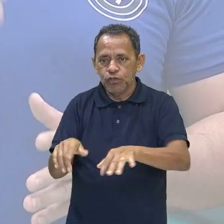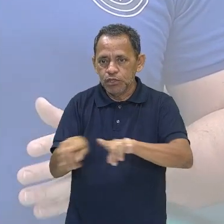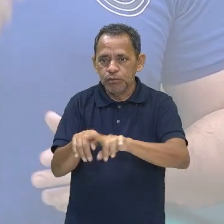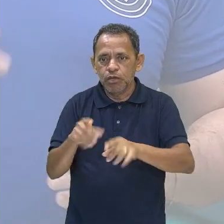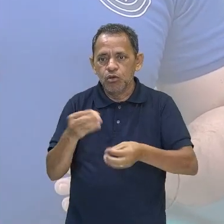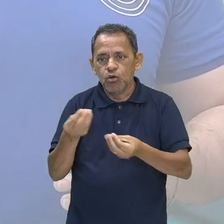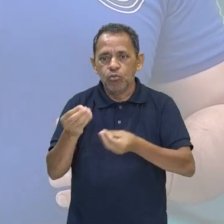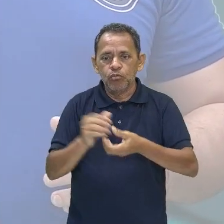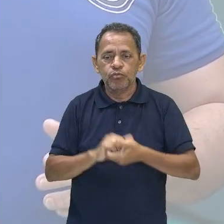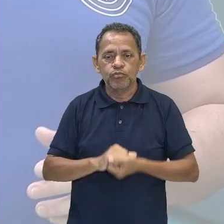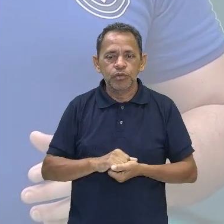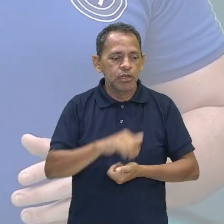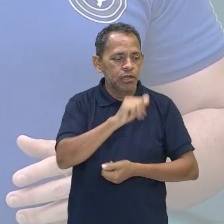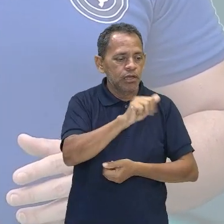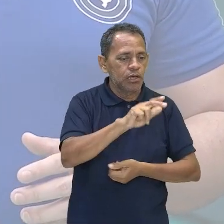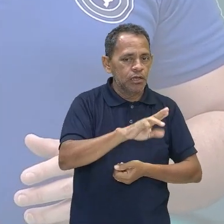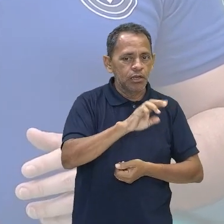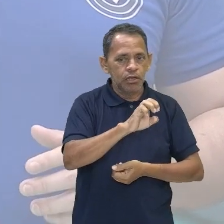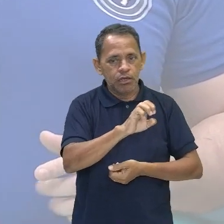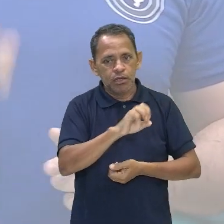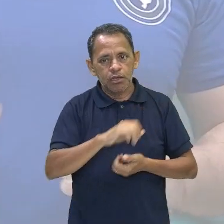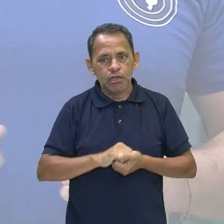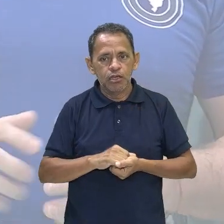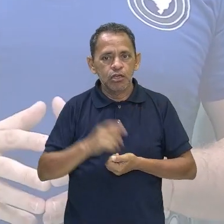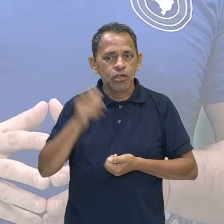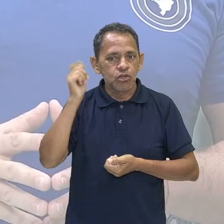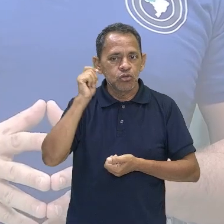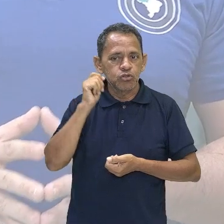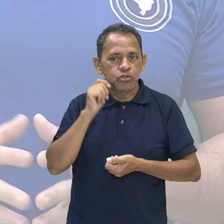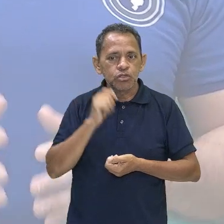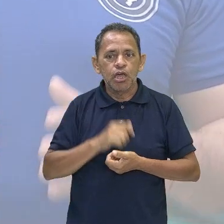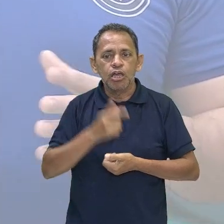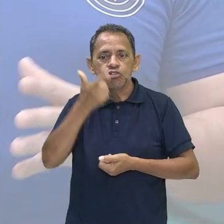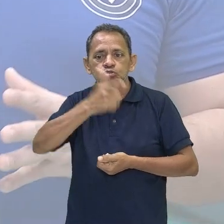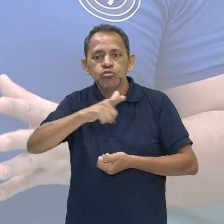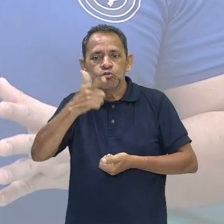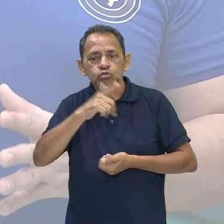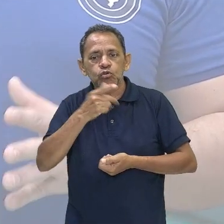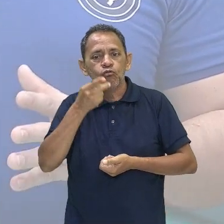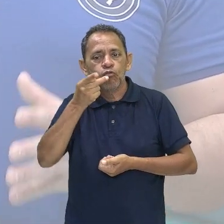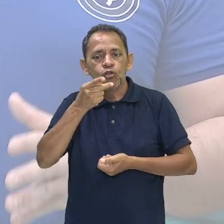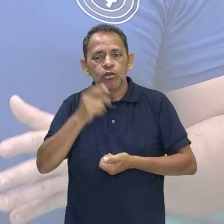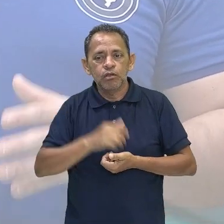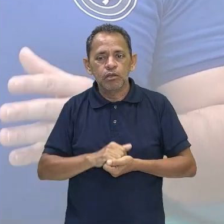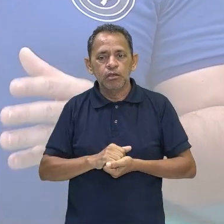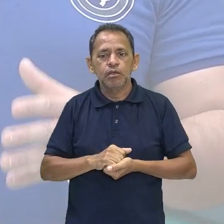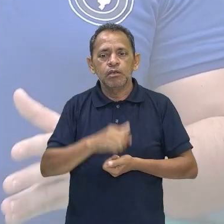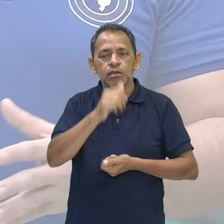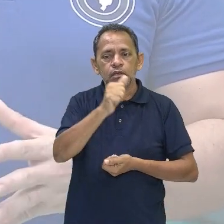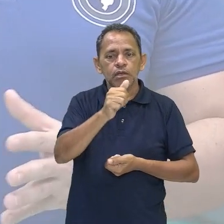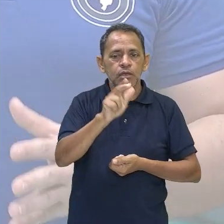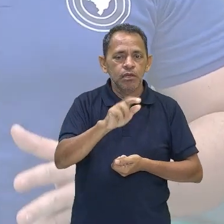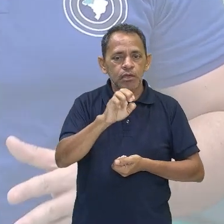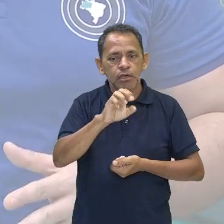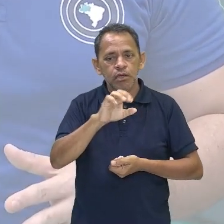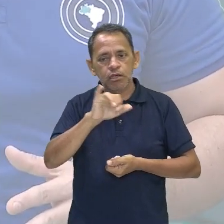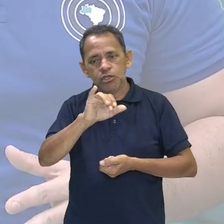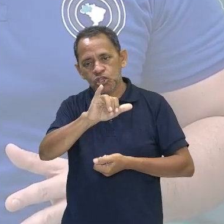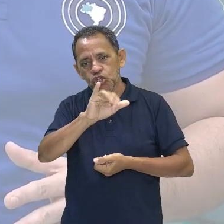park? Agora eu vou pedir para você me escutar e repetir junto comigo, ok? Are you running in the